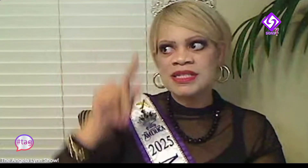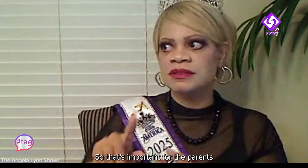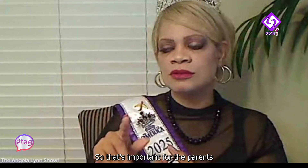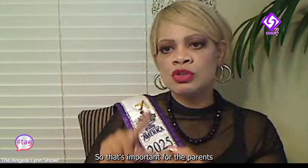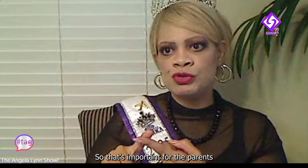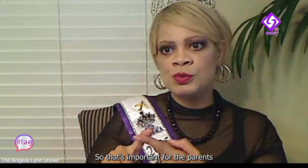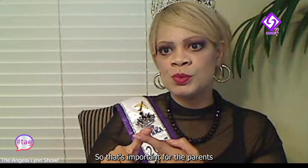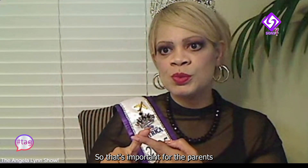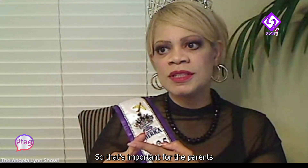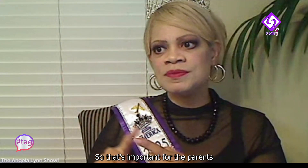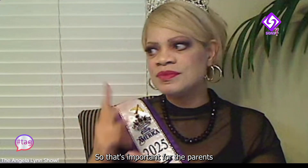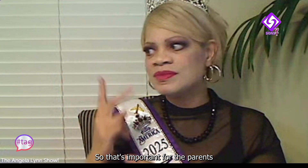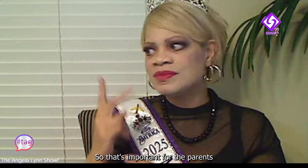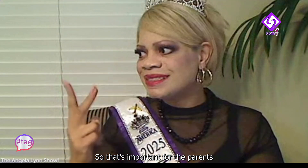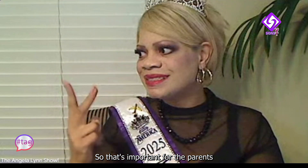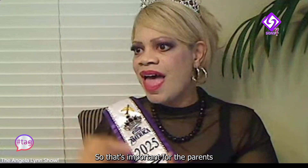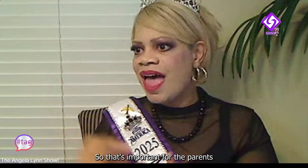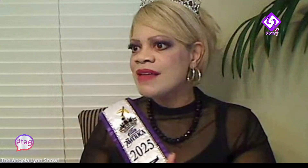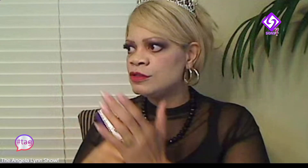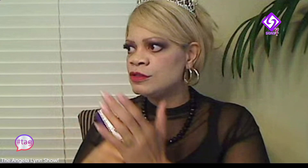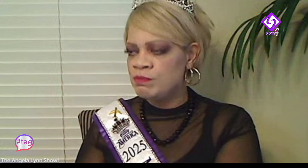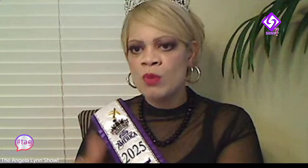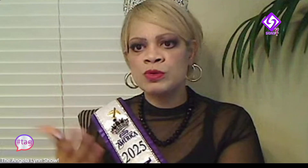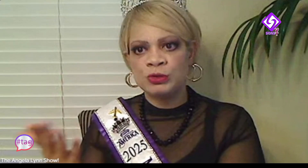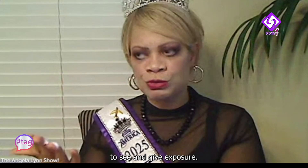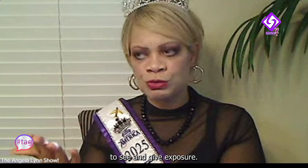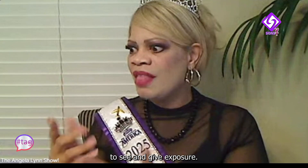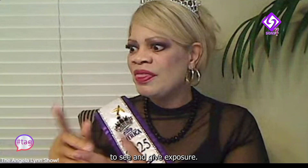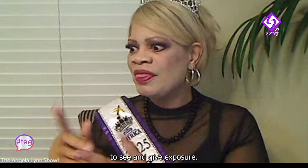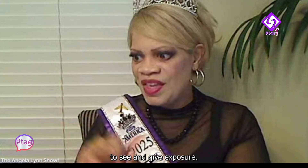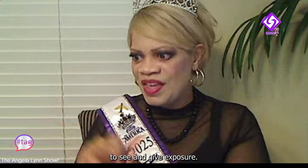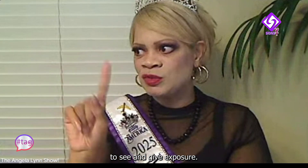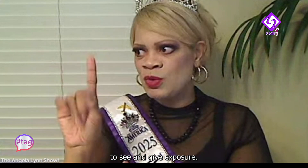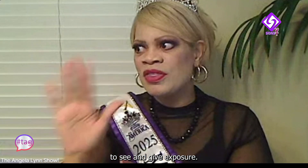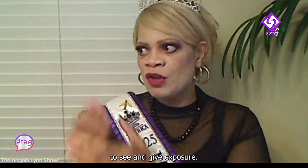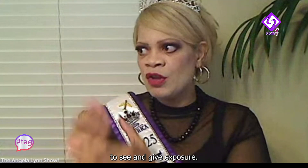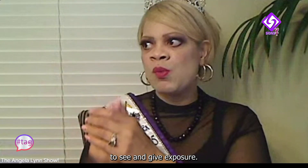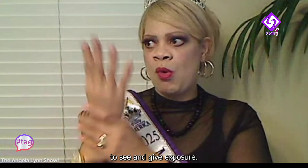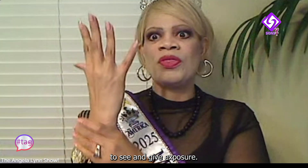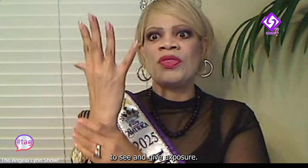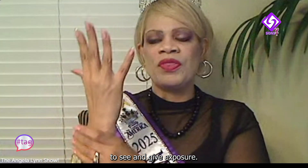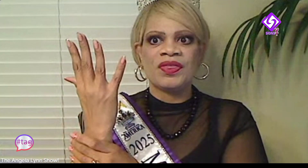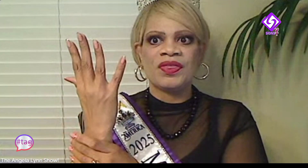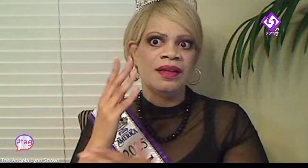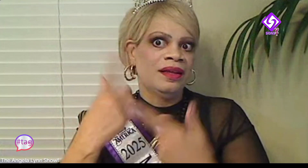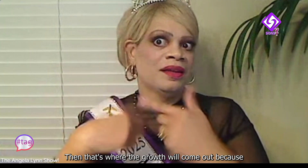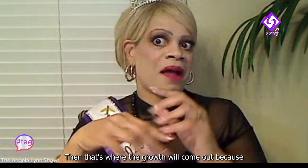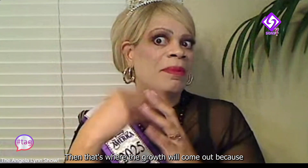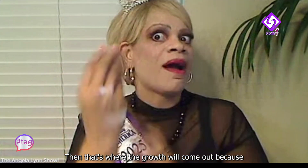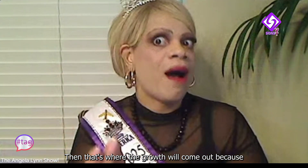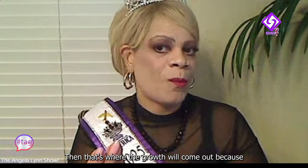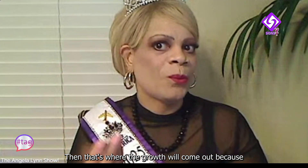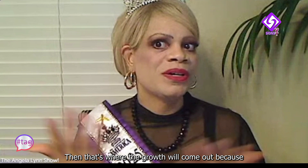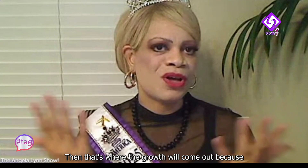need. So that's important for the parents to see and give exposure,